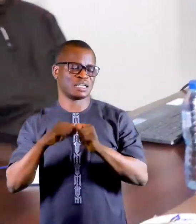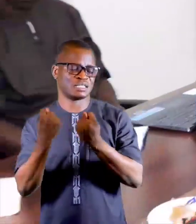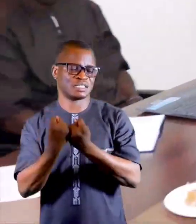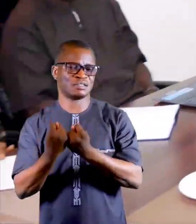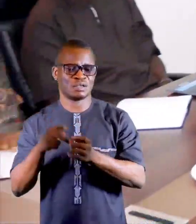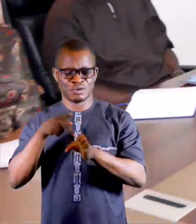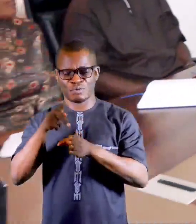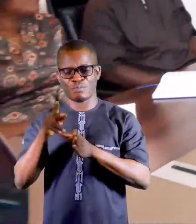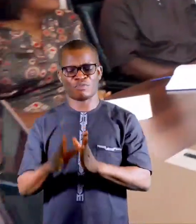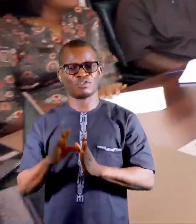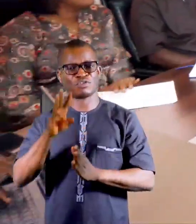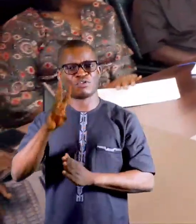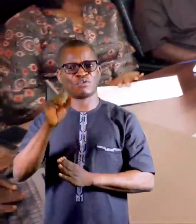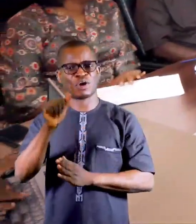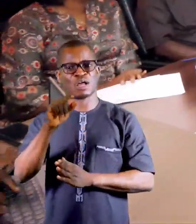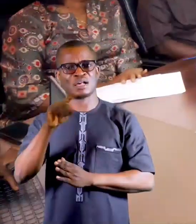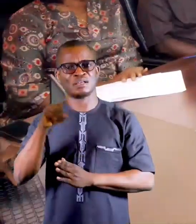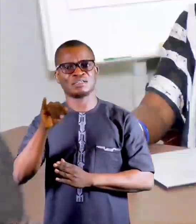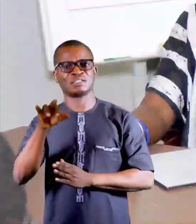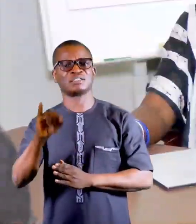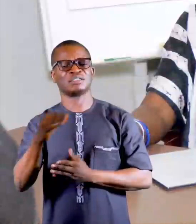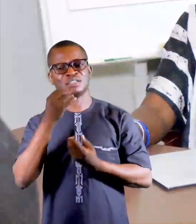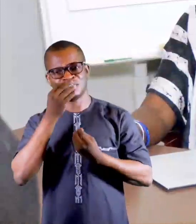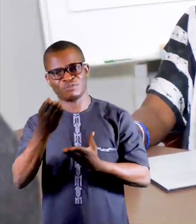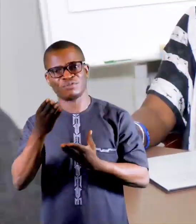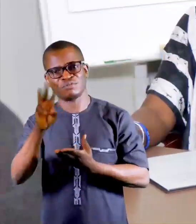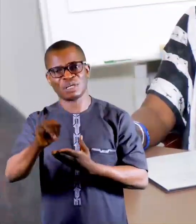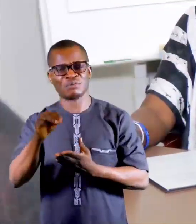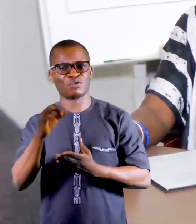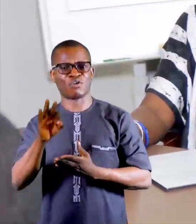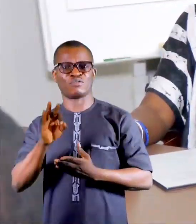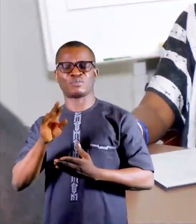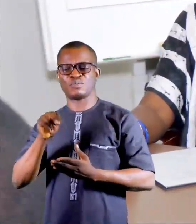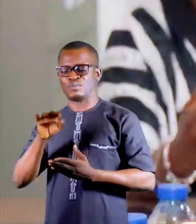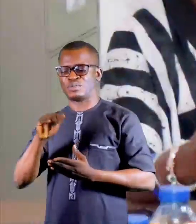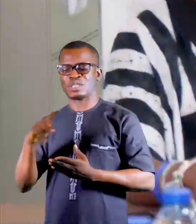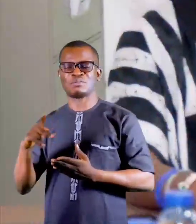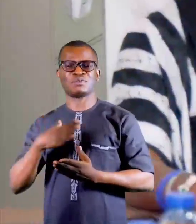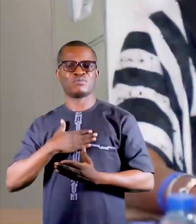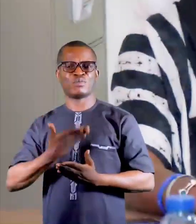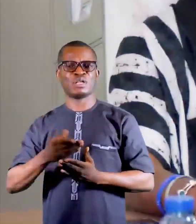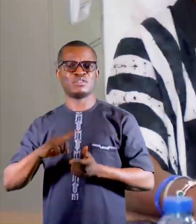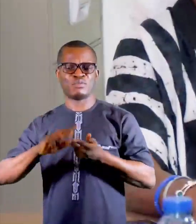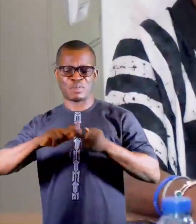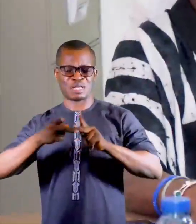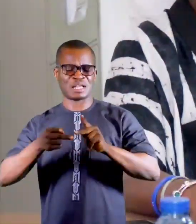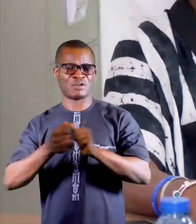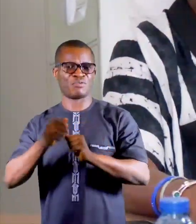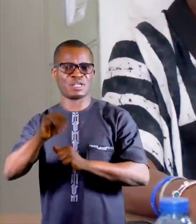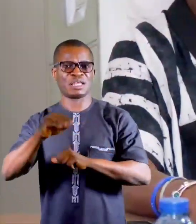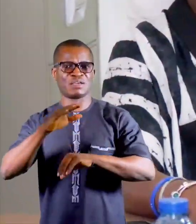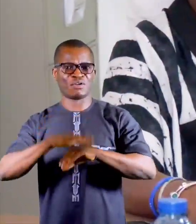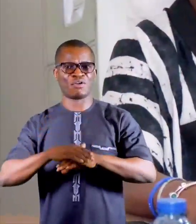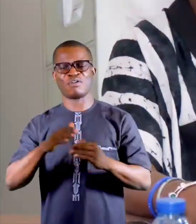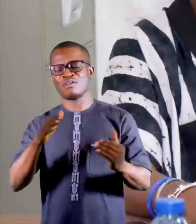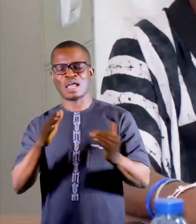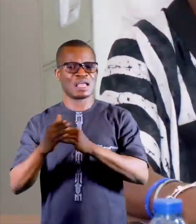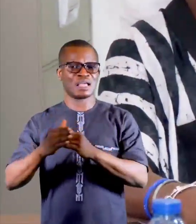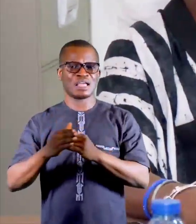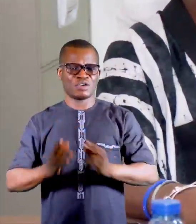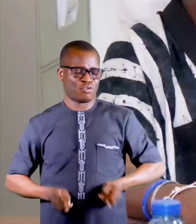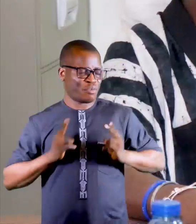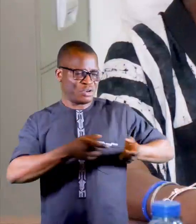to the Nulai team, Professor Waziri Azi informed the team of NAPTIP's willingness to partner by leveraging on